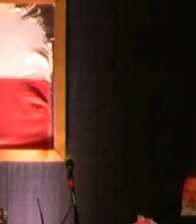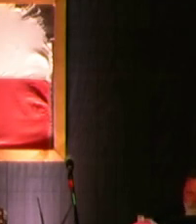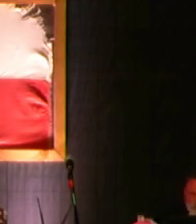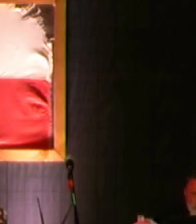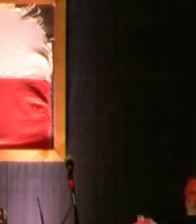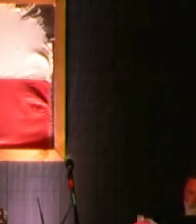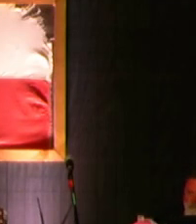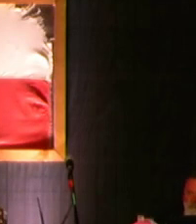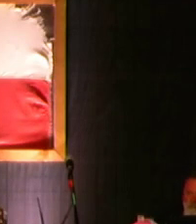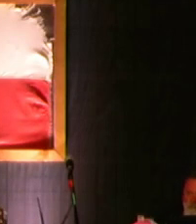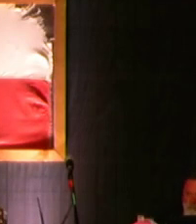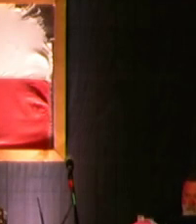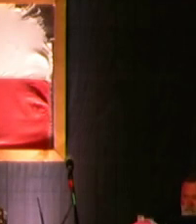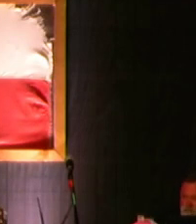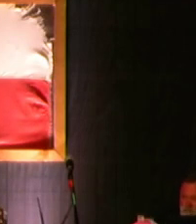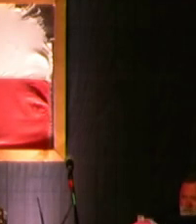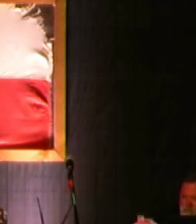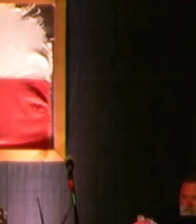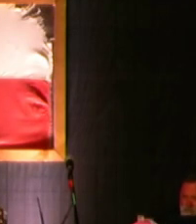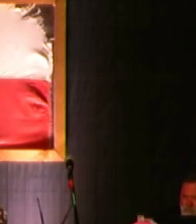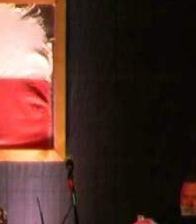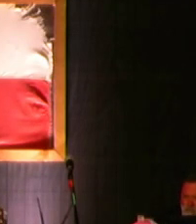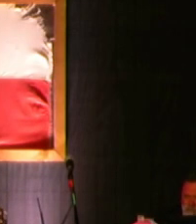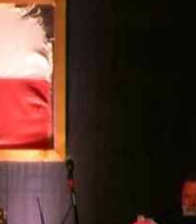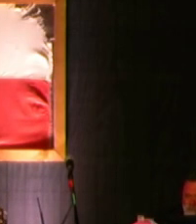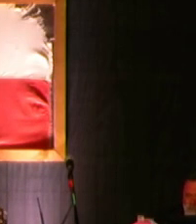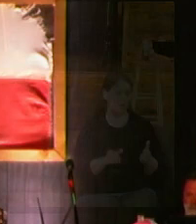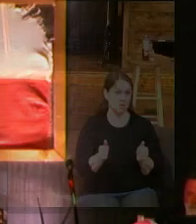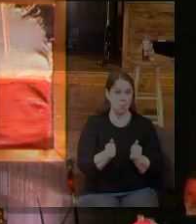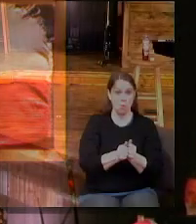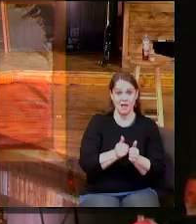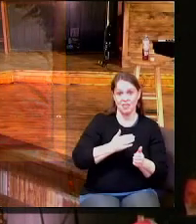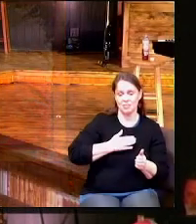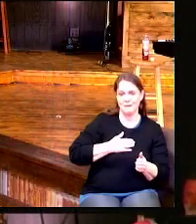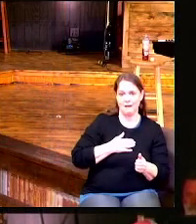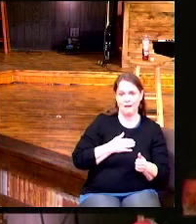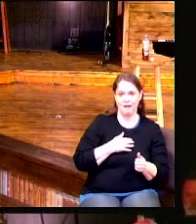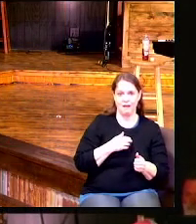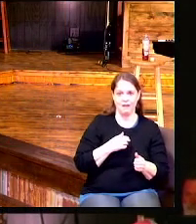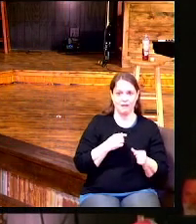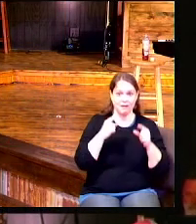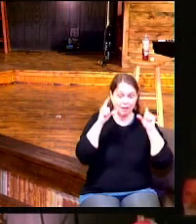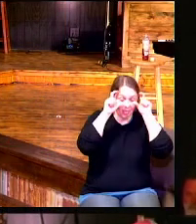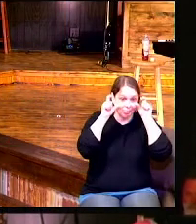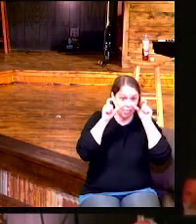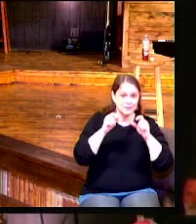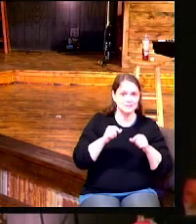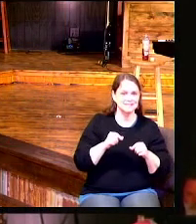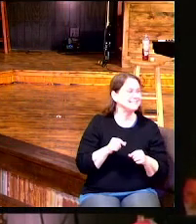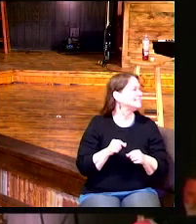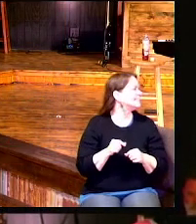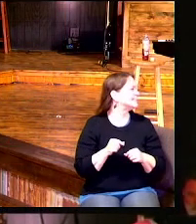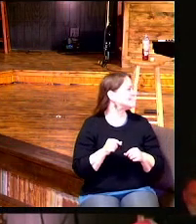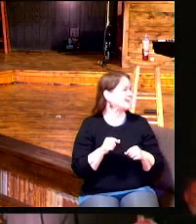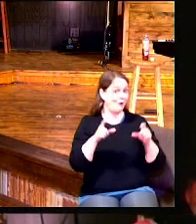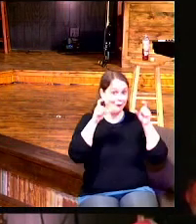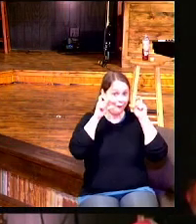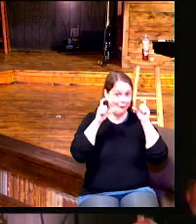I can't read my notes with my glasses on, and I can't see any of you with my glasses off. So y'all are just one big blur of sea of